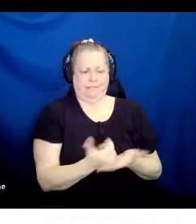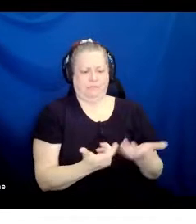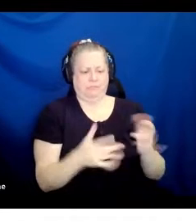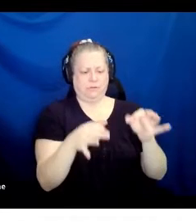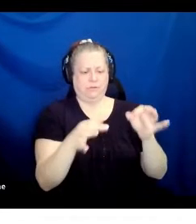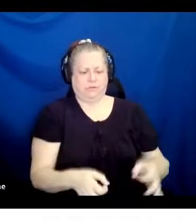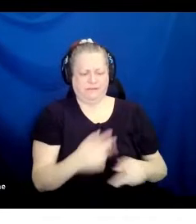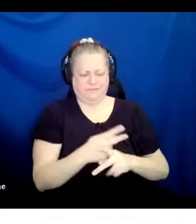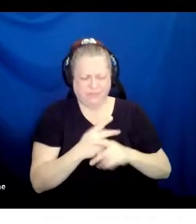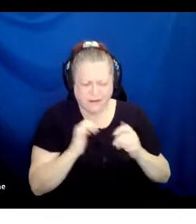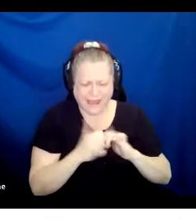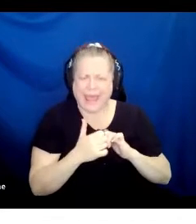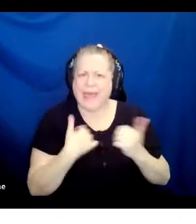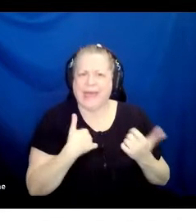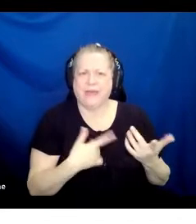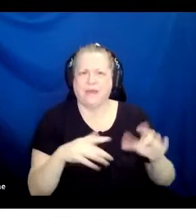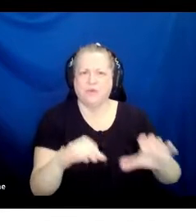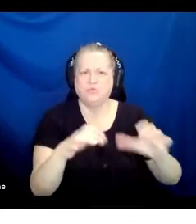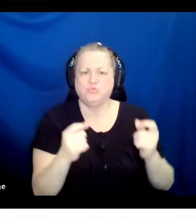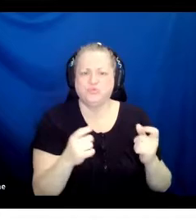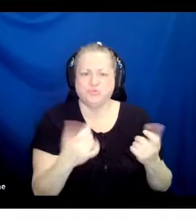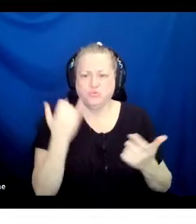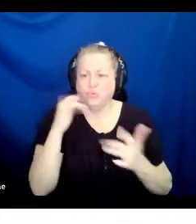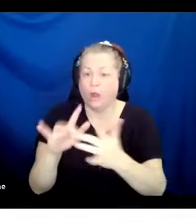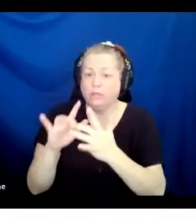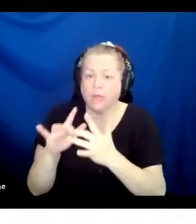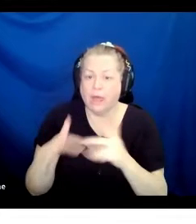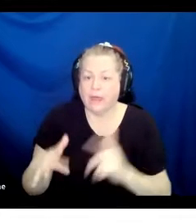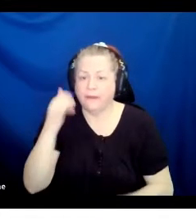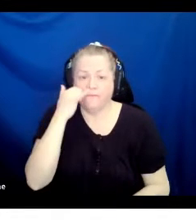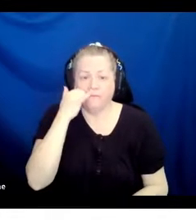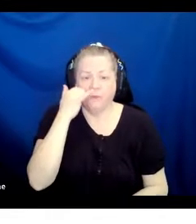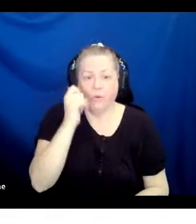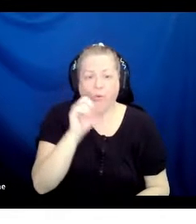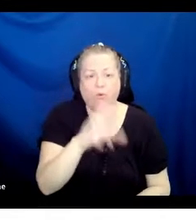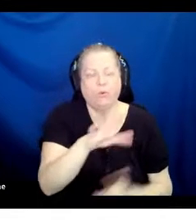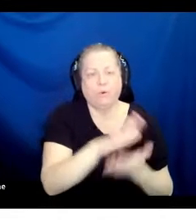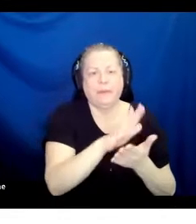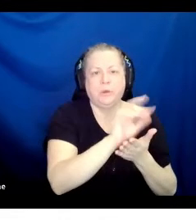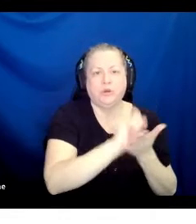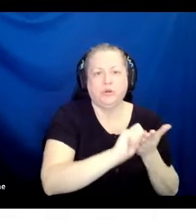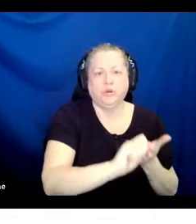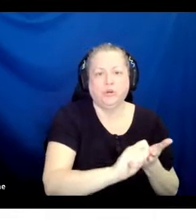complete their renewal, whether it would be online, over the phone, or on paper.